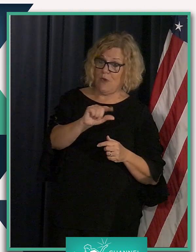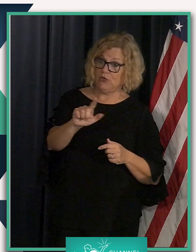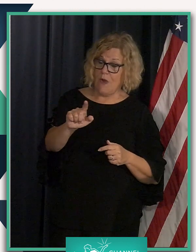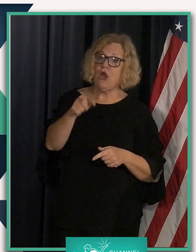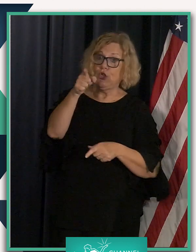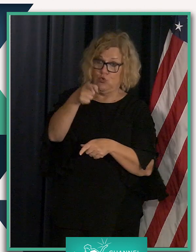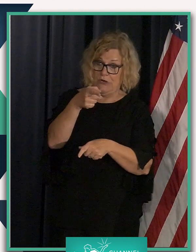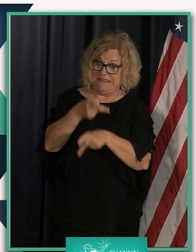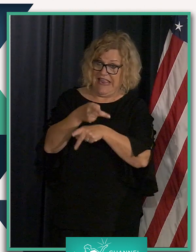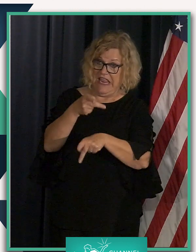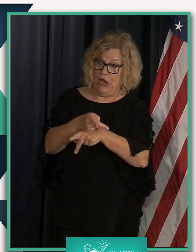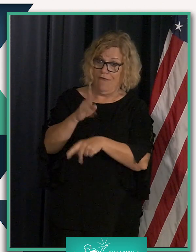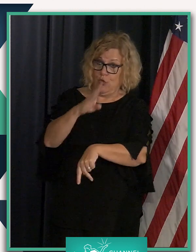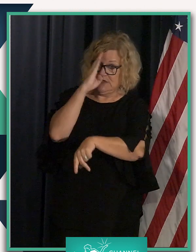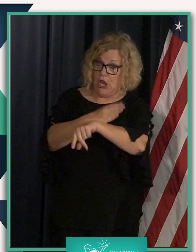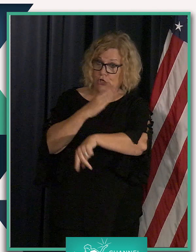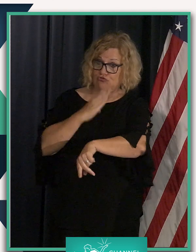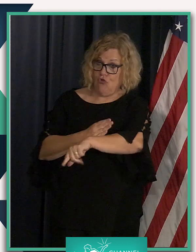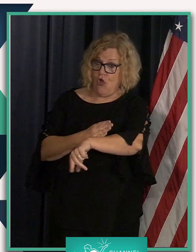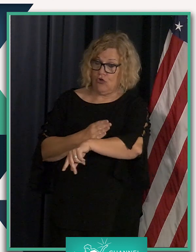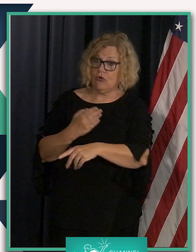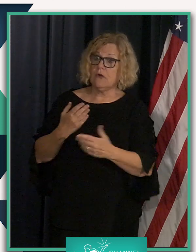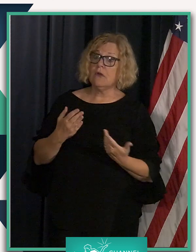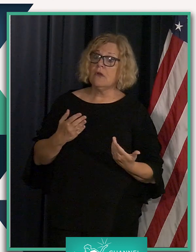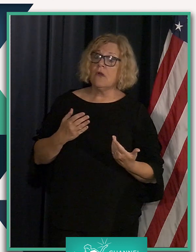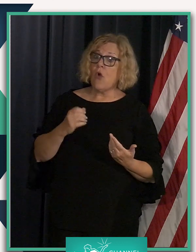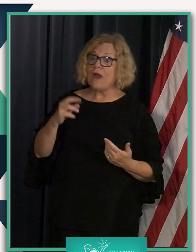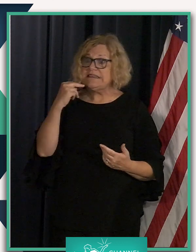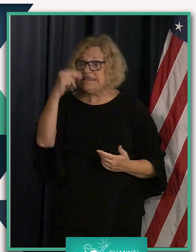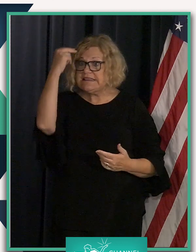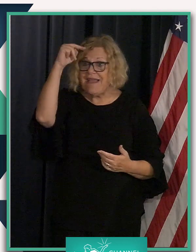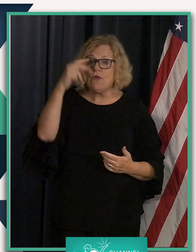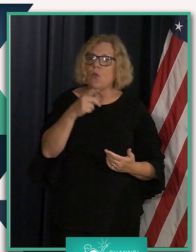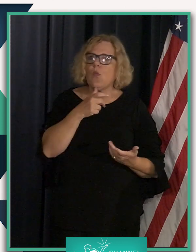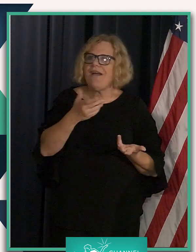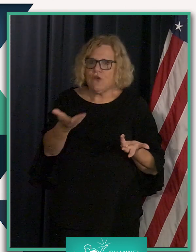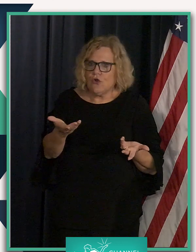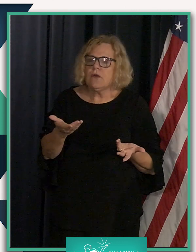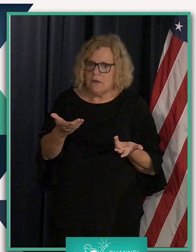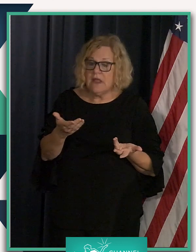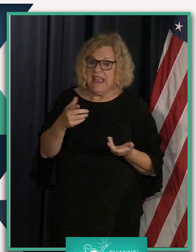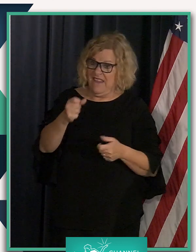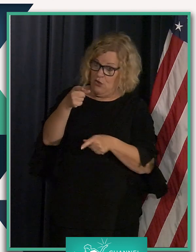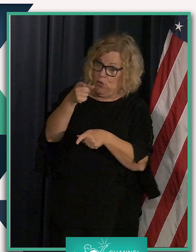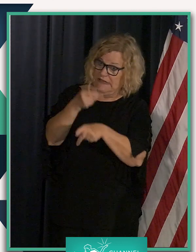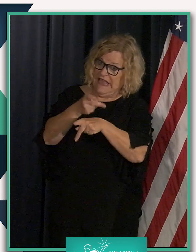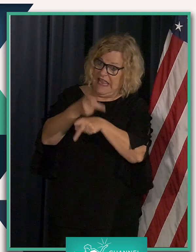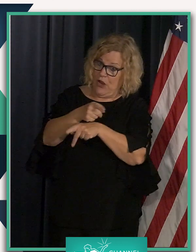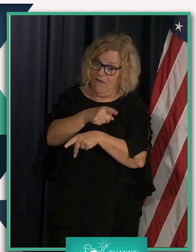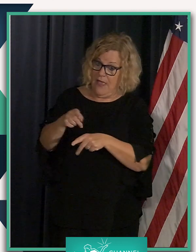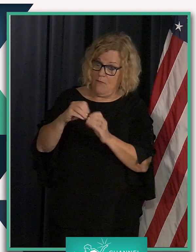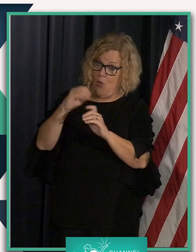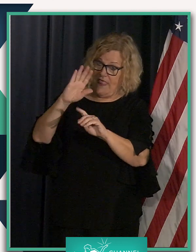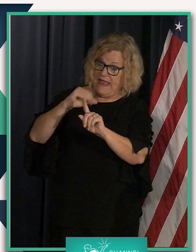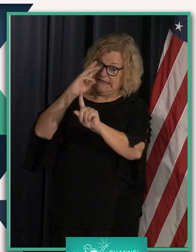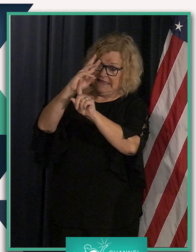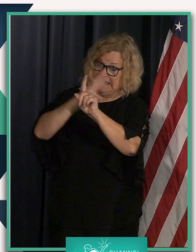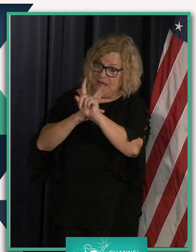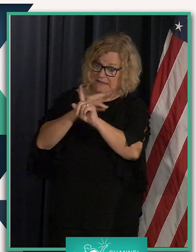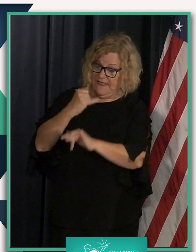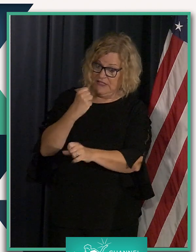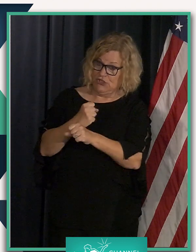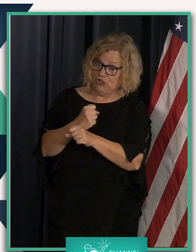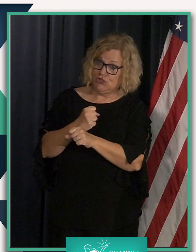taking care of your son or daughter or niece or nephew, whoever it is. If you're taking care of them more than 6 months of the year this